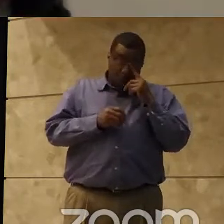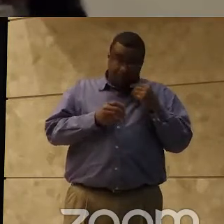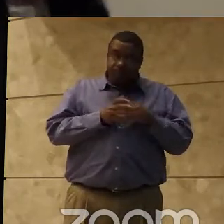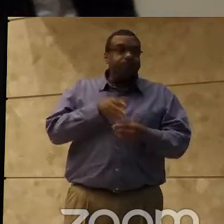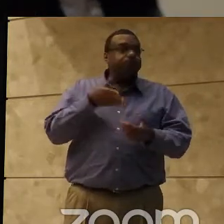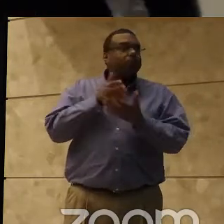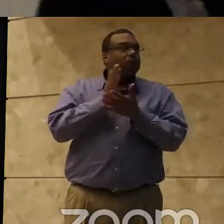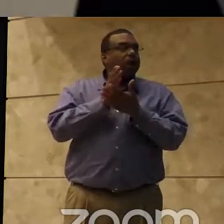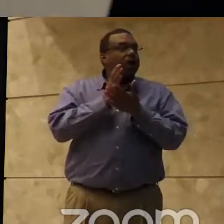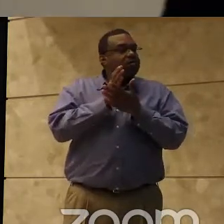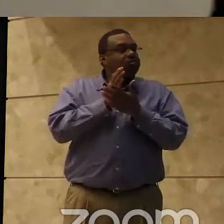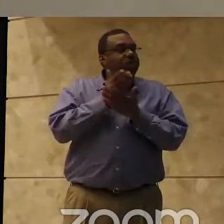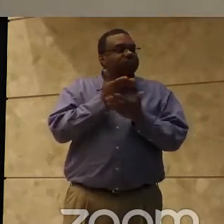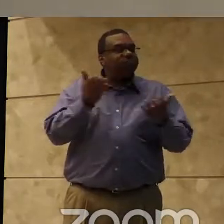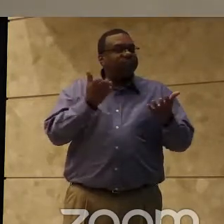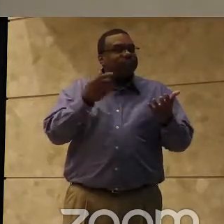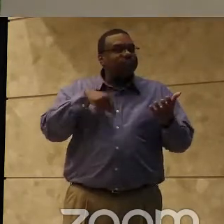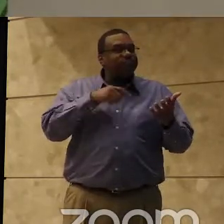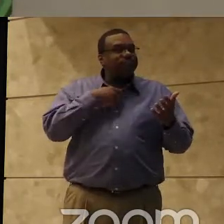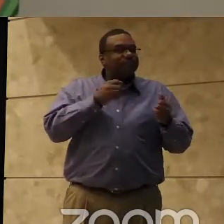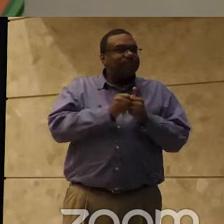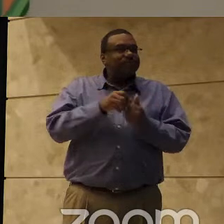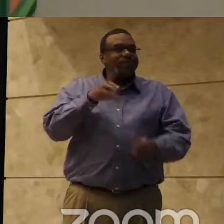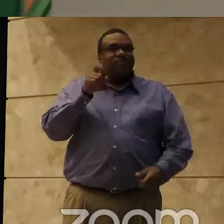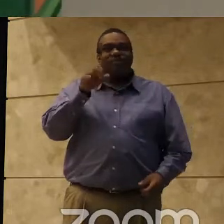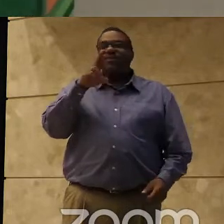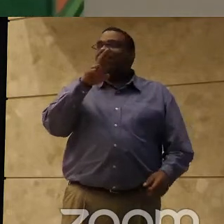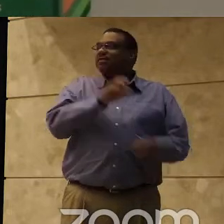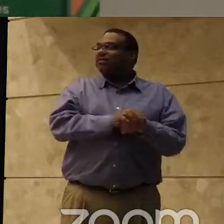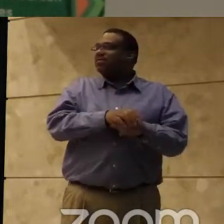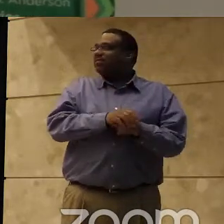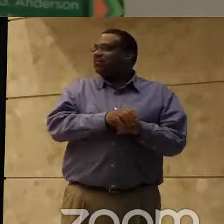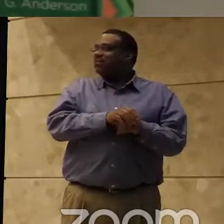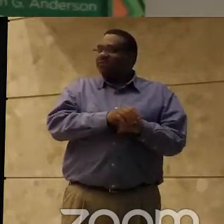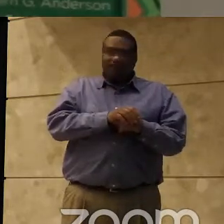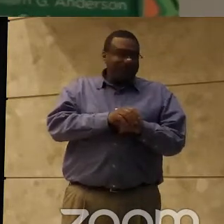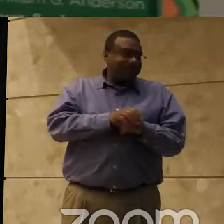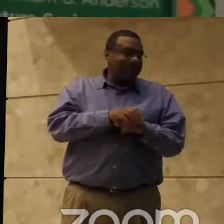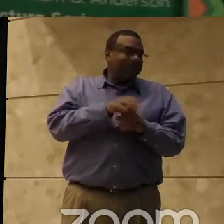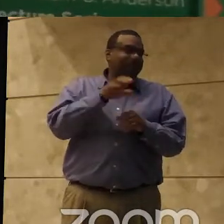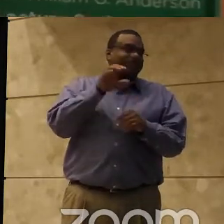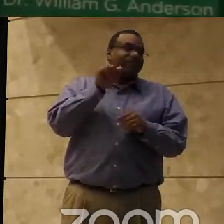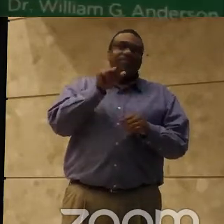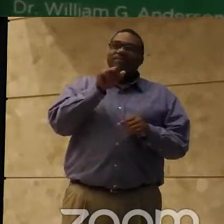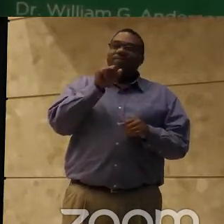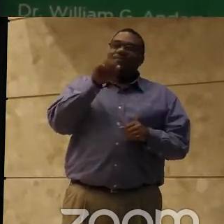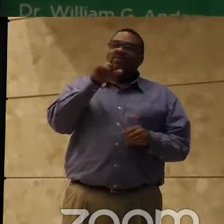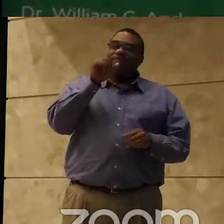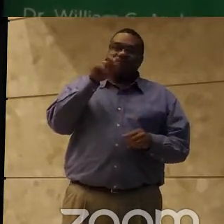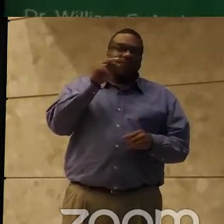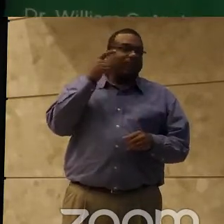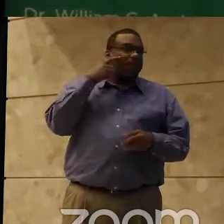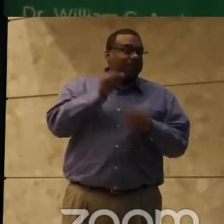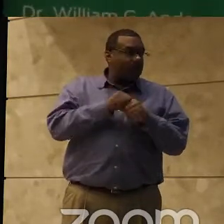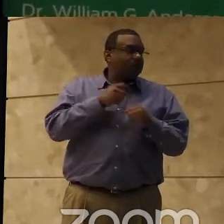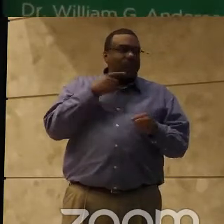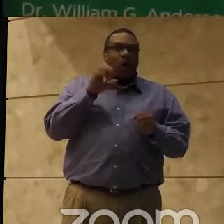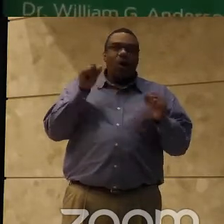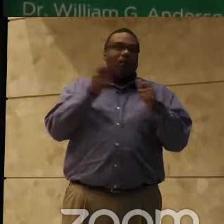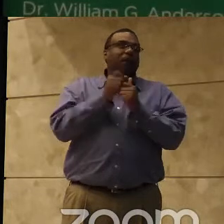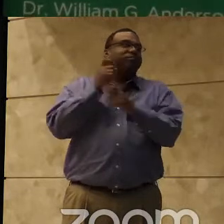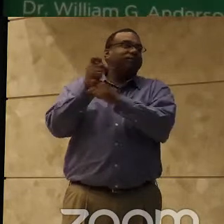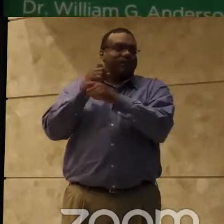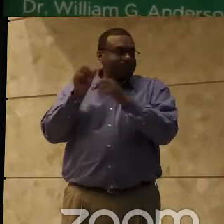All right, y'all. We have kept Dr. Hrabowski waiting for all of my shenanigans. So I want to thank everybody,